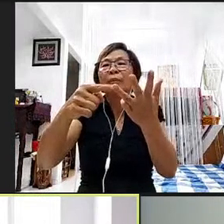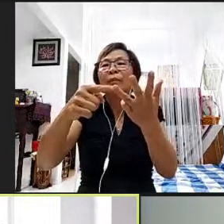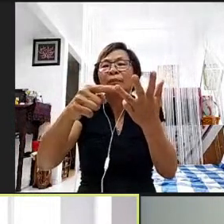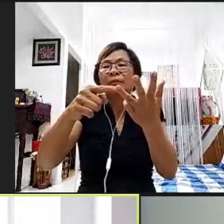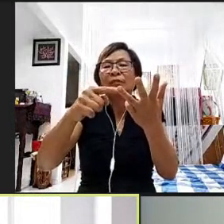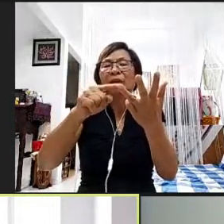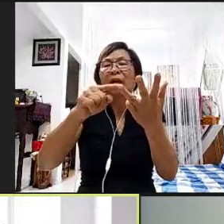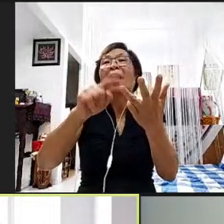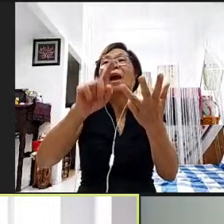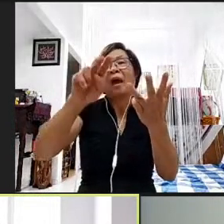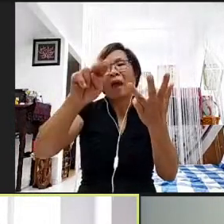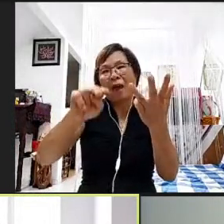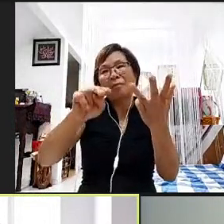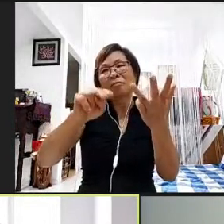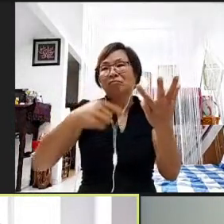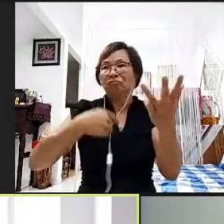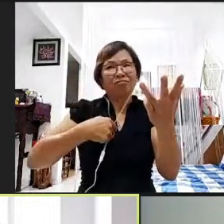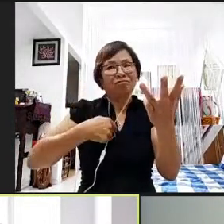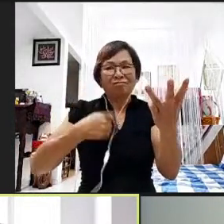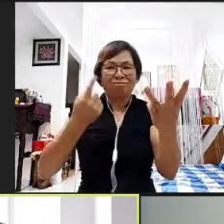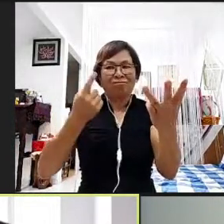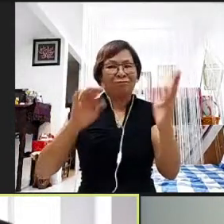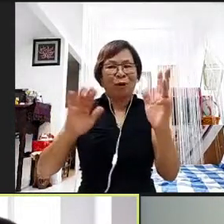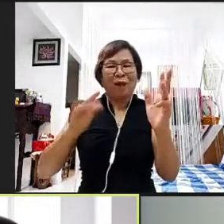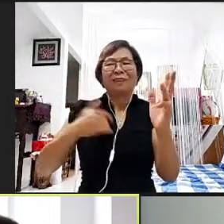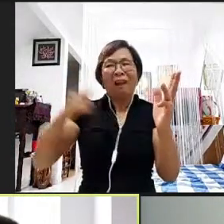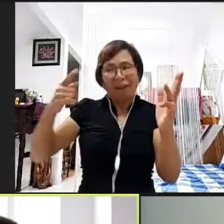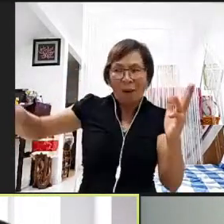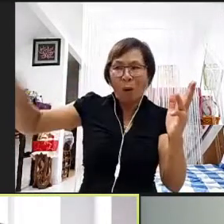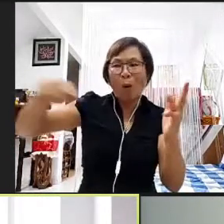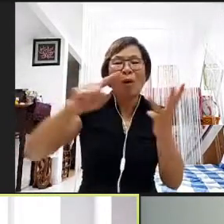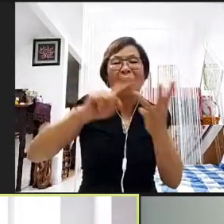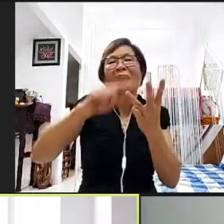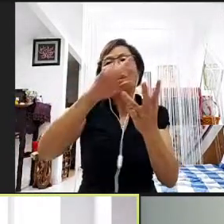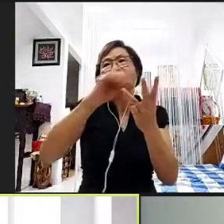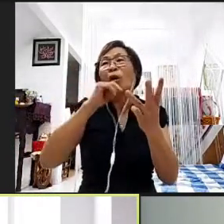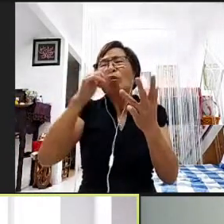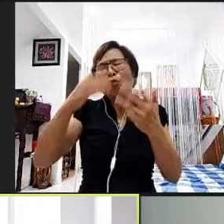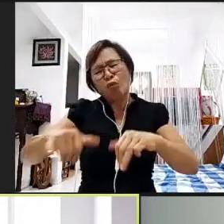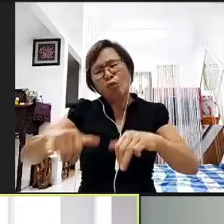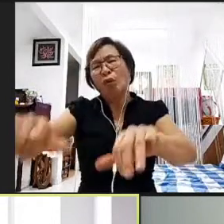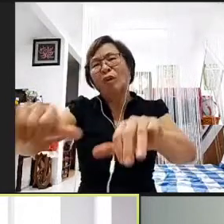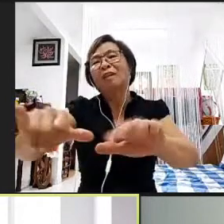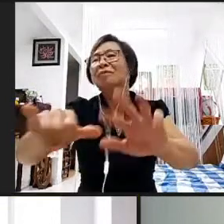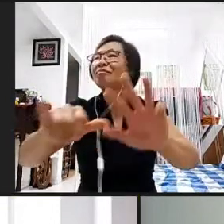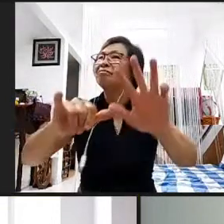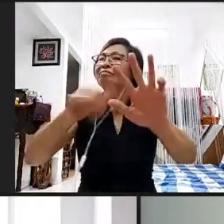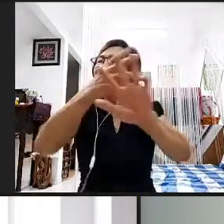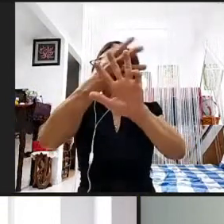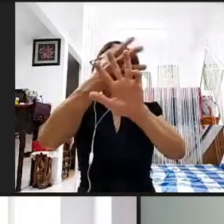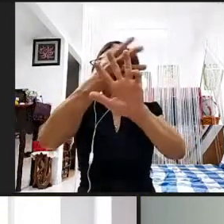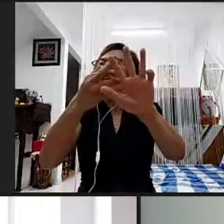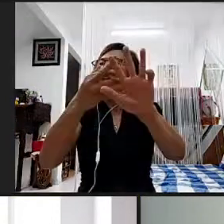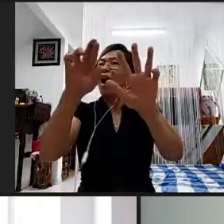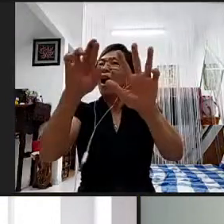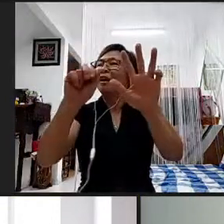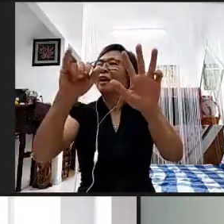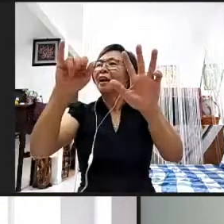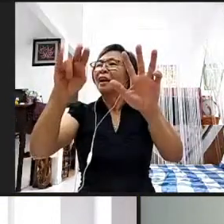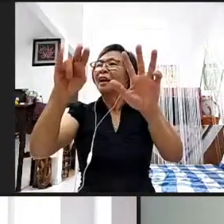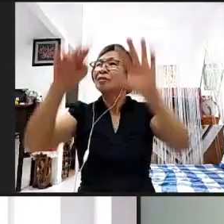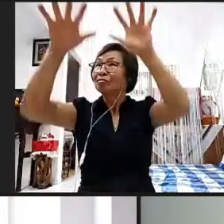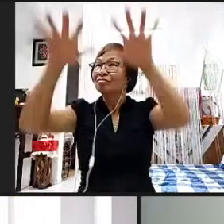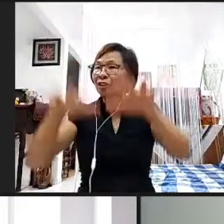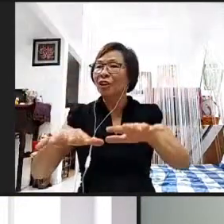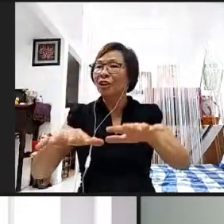not alone and not forever. Yeah, thank you. Thank you, Dr. Pang.